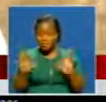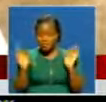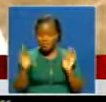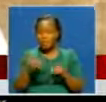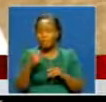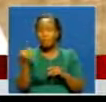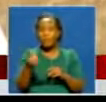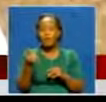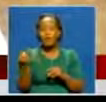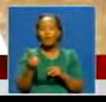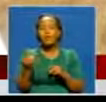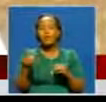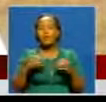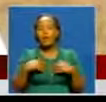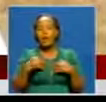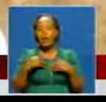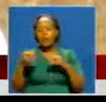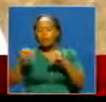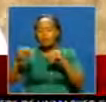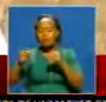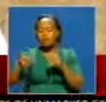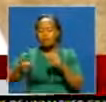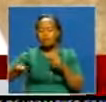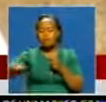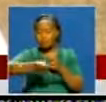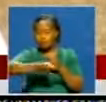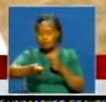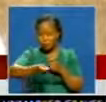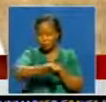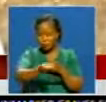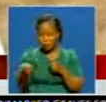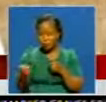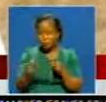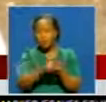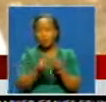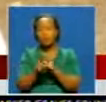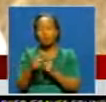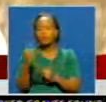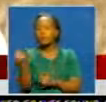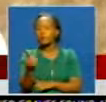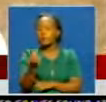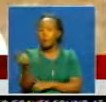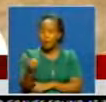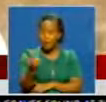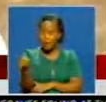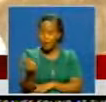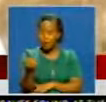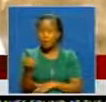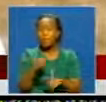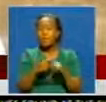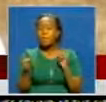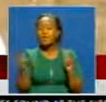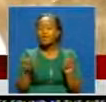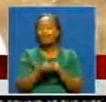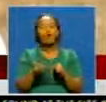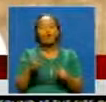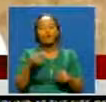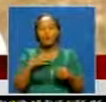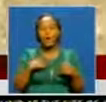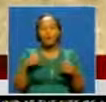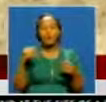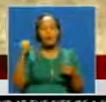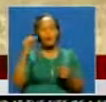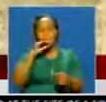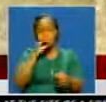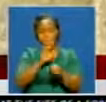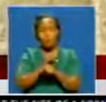unamwagilia tu CN ambao ni dawa, na dawa ya kwekwe peke yake. Na uko na guarantee